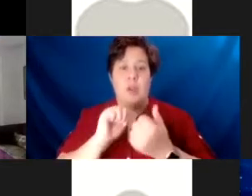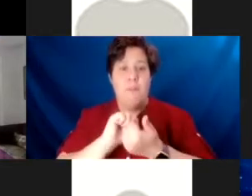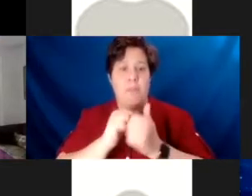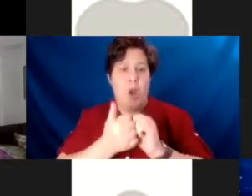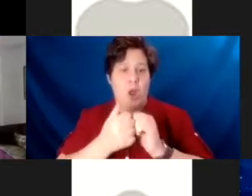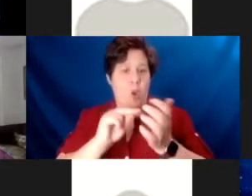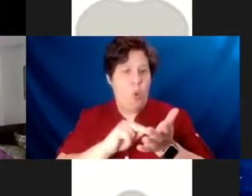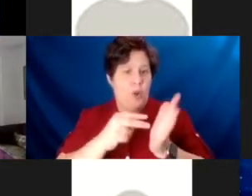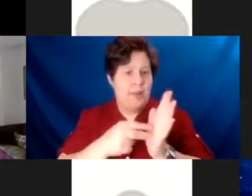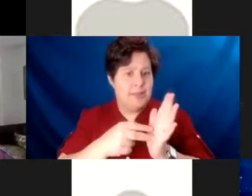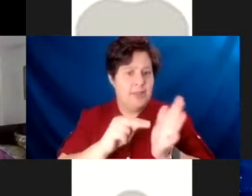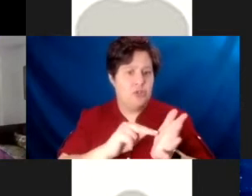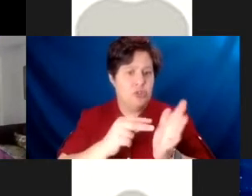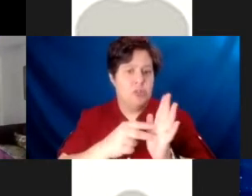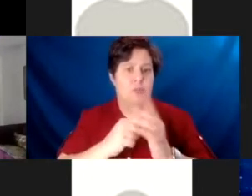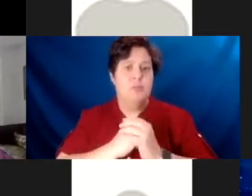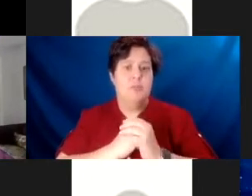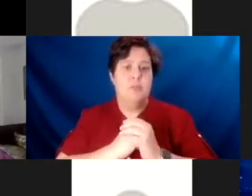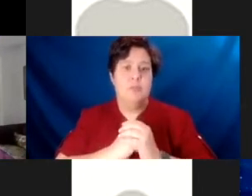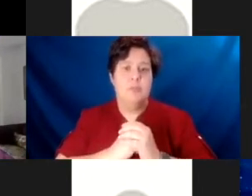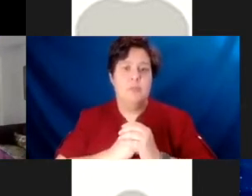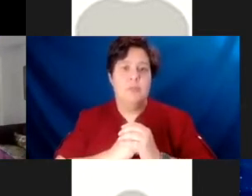organisations. I'm